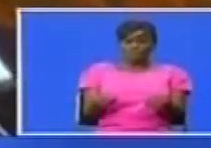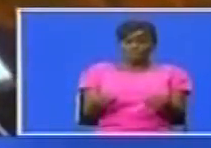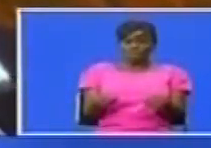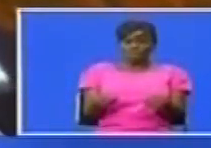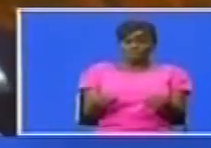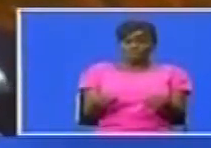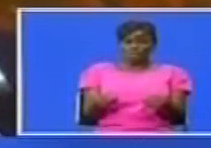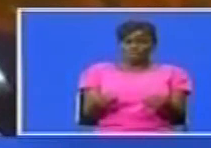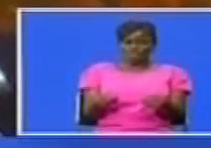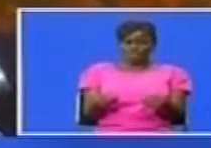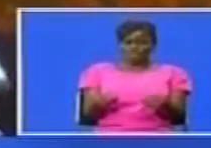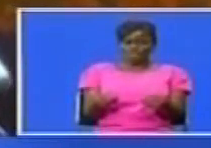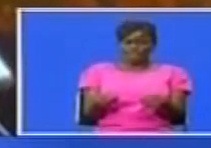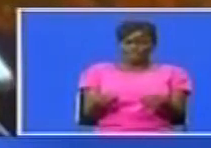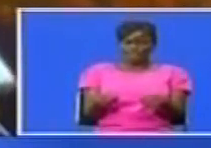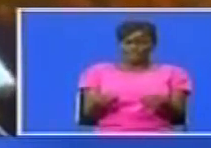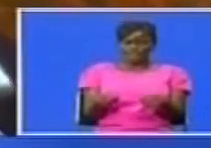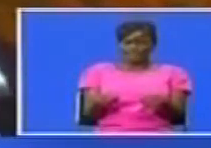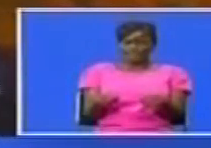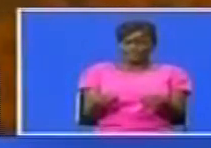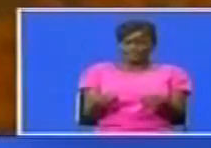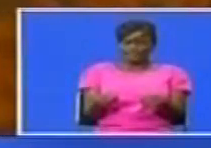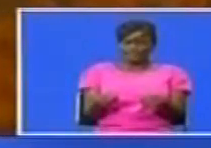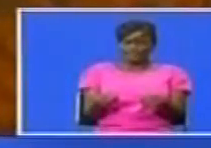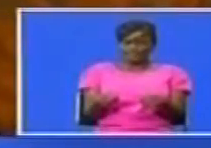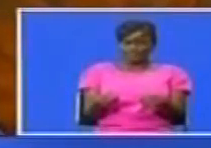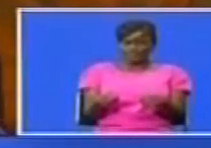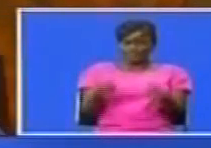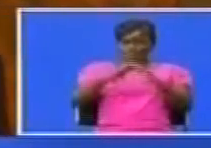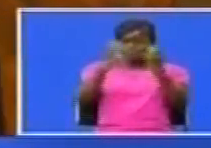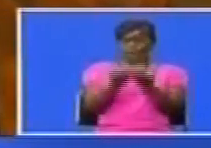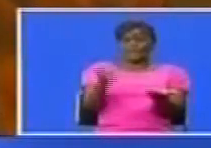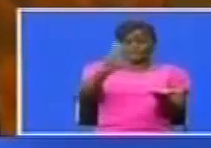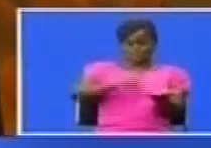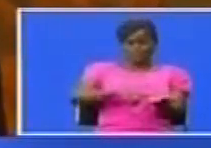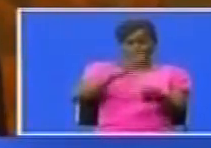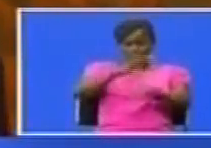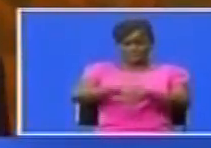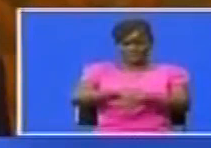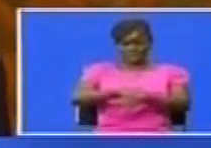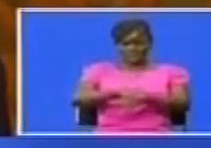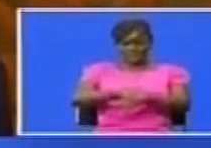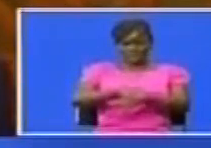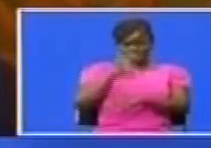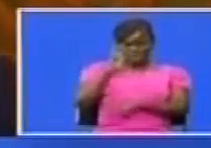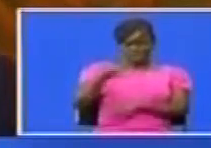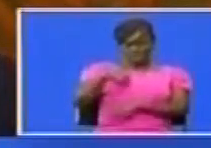to smash the 0.69 of a second I miss from the world record and see that I